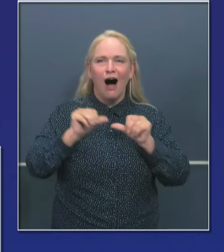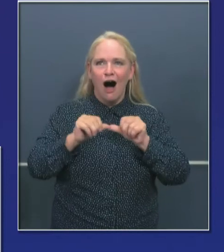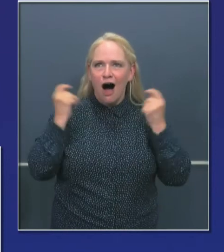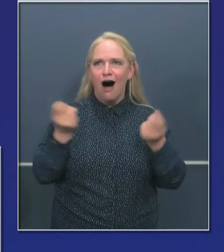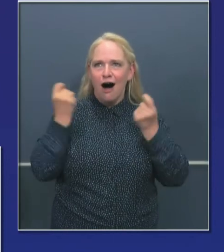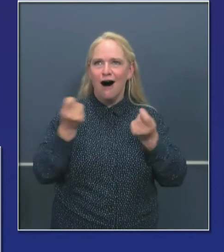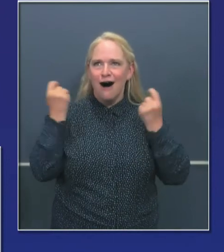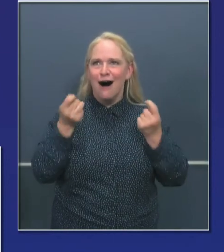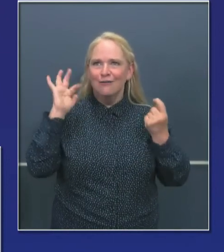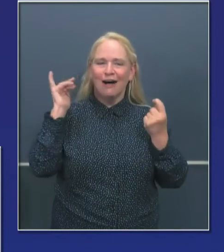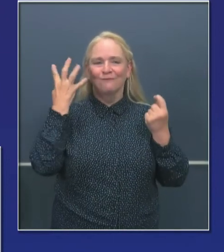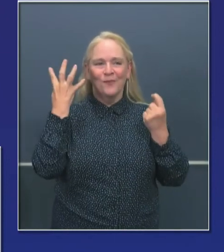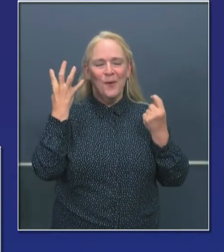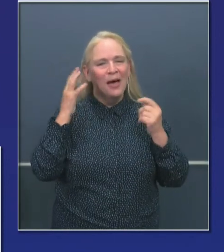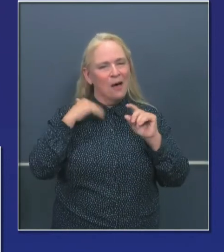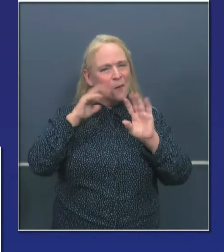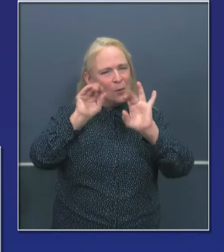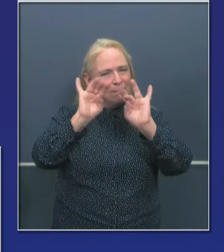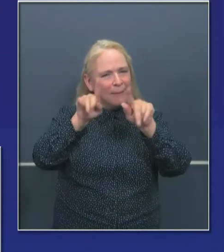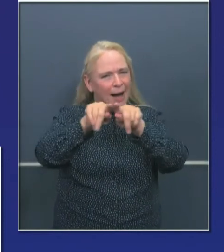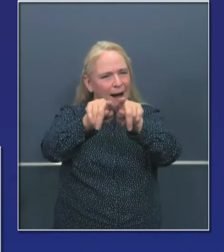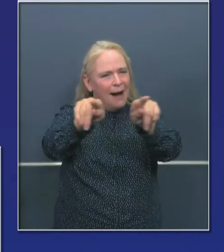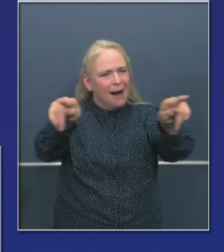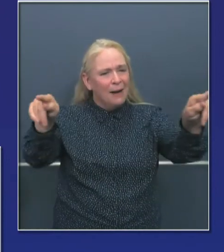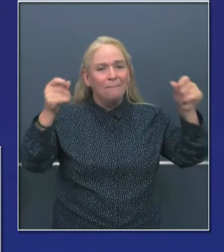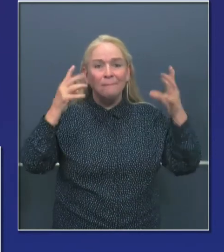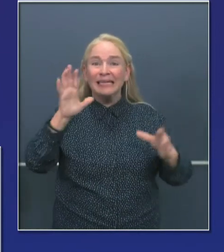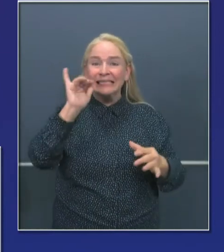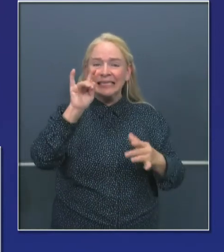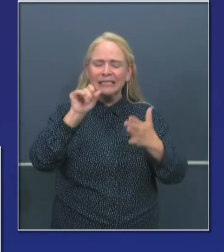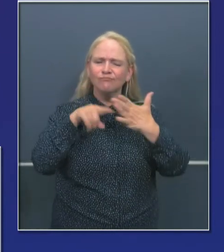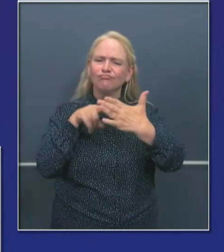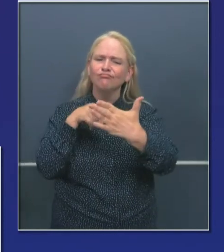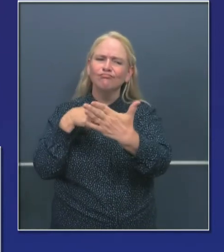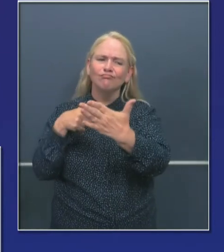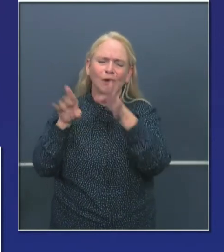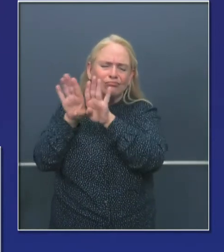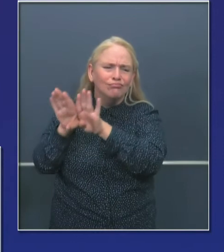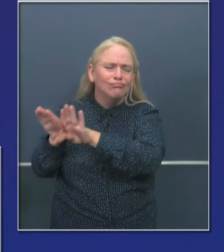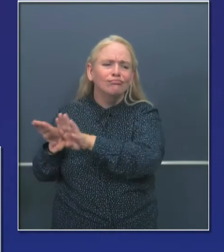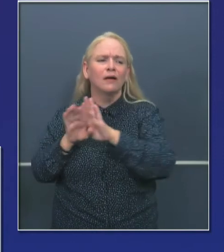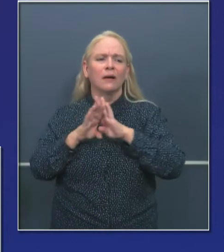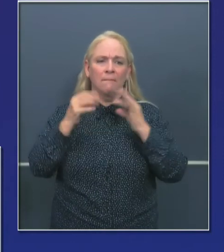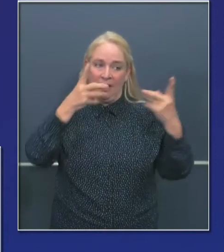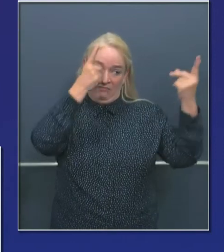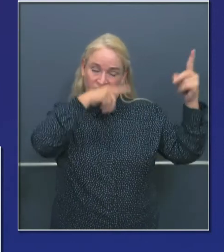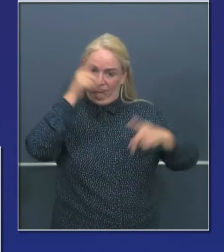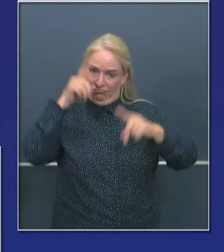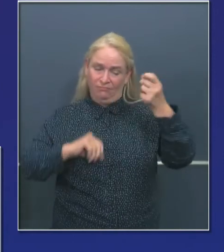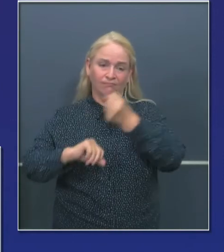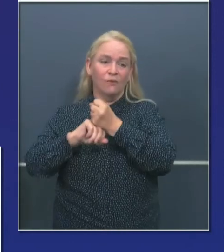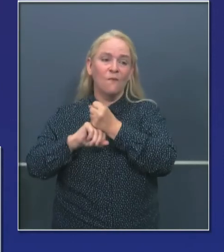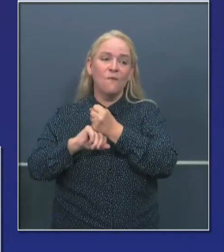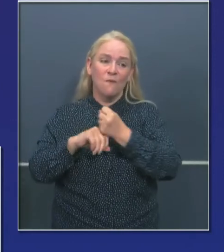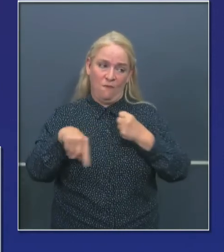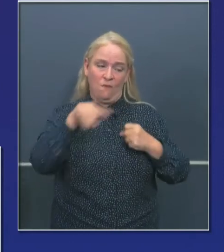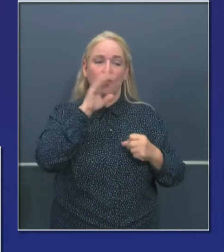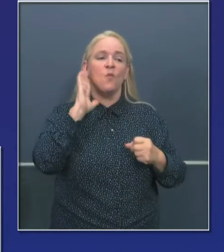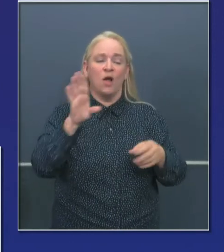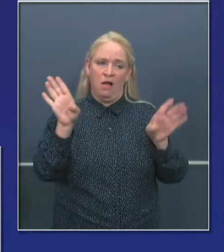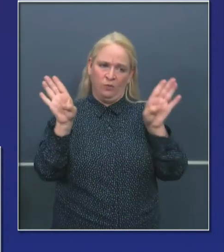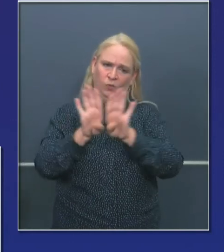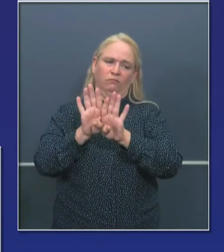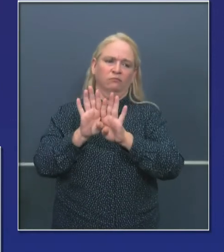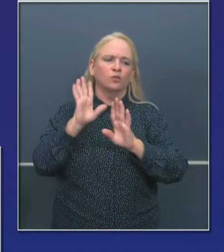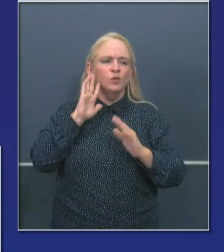many cities have already canceled their fireworks shows. Many cities have already adopted their own local guidelines saying we'll